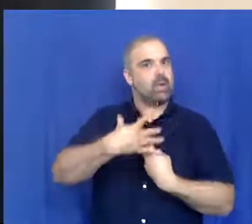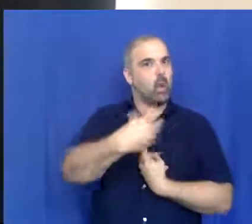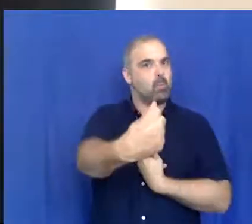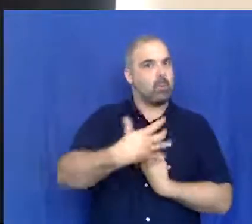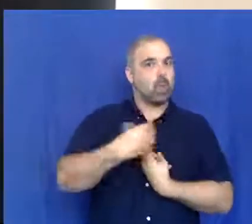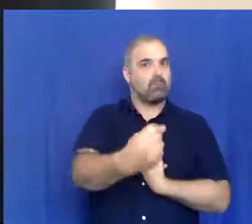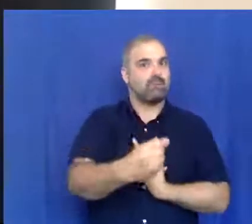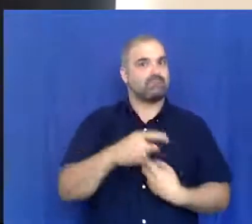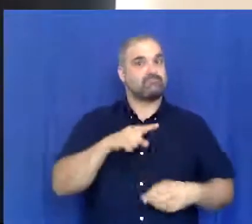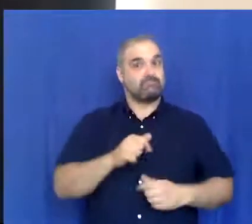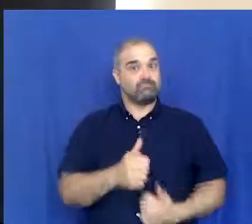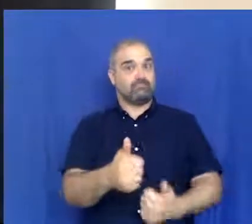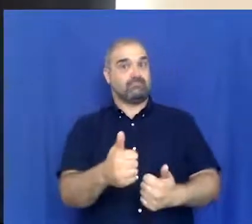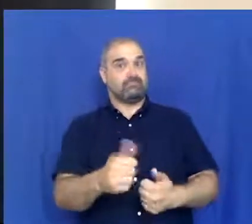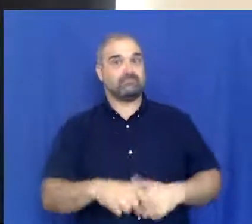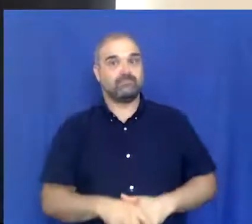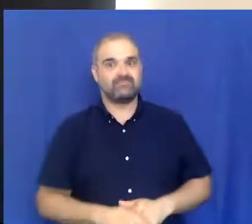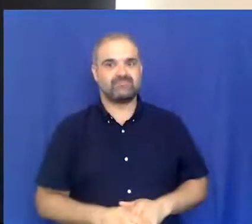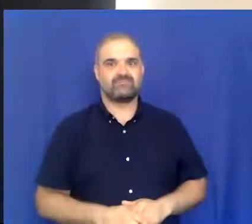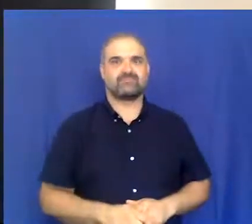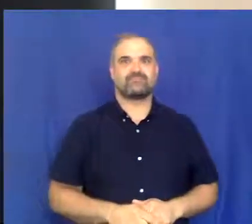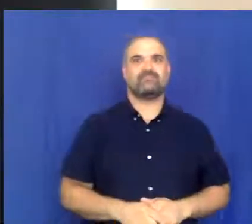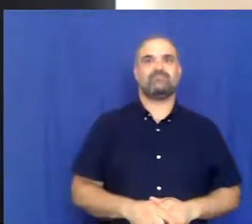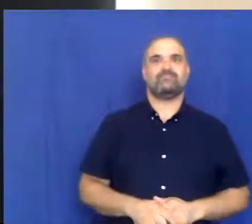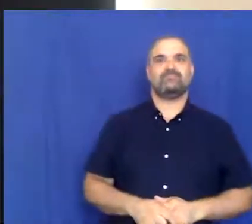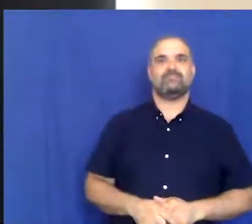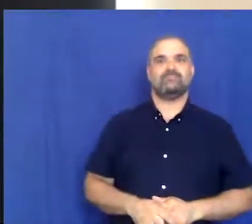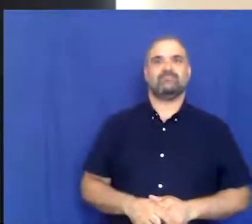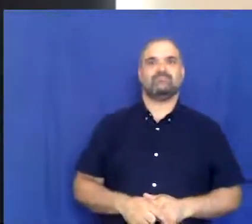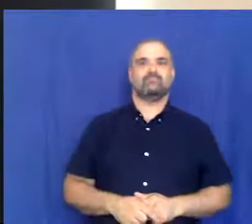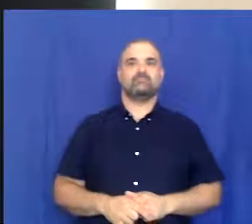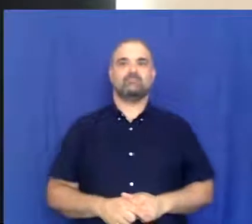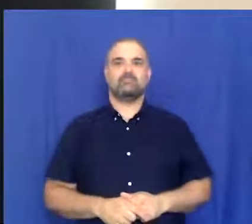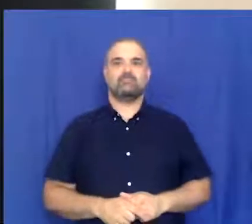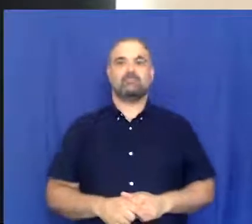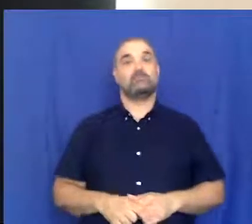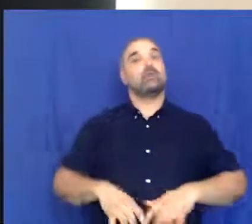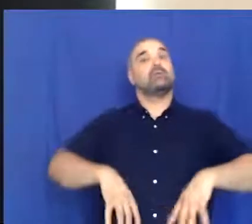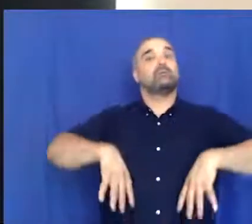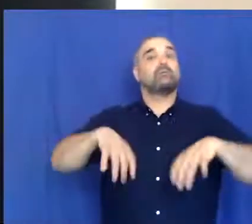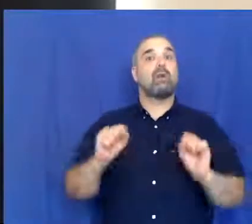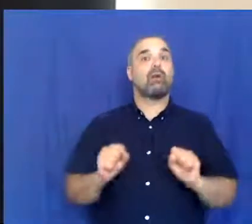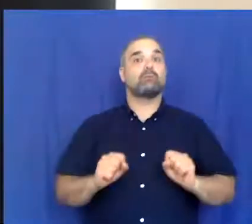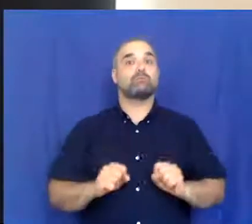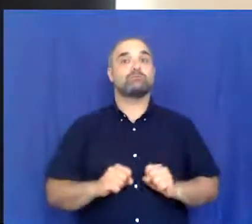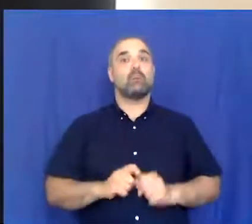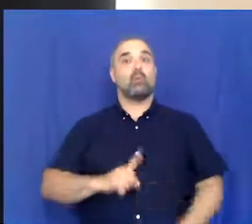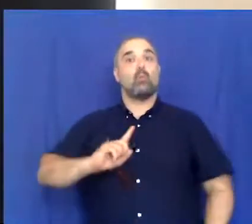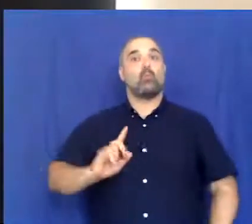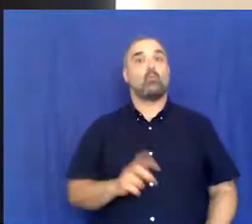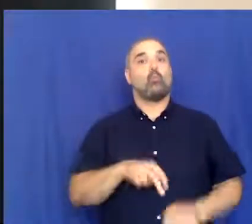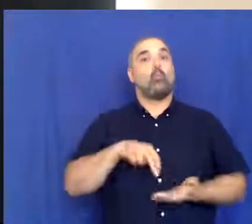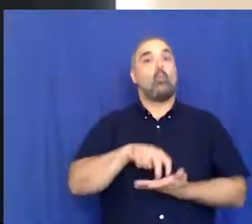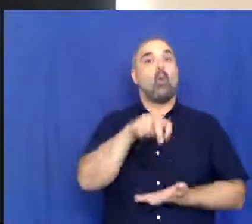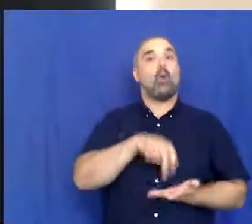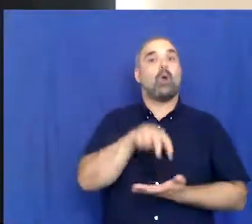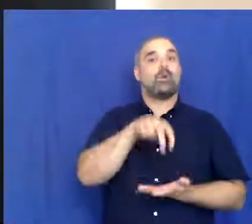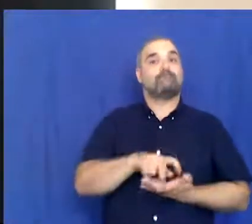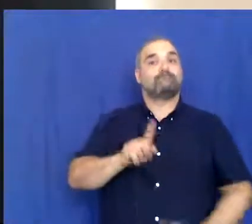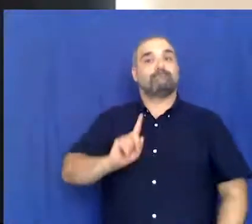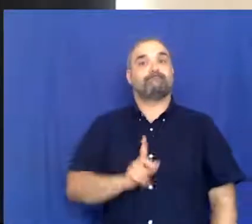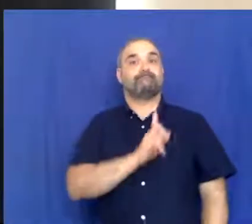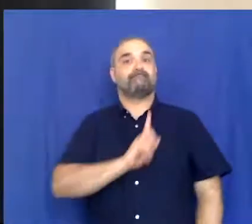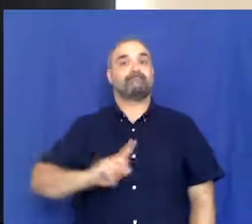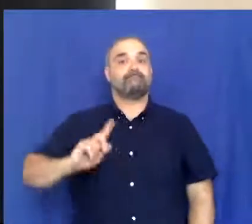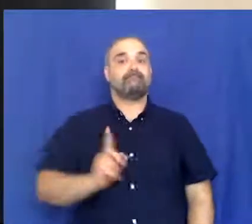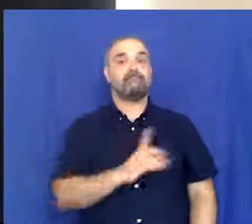keep to the beat of the music. We're going going to start off by walking in